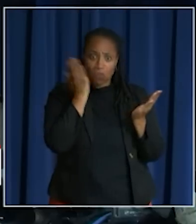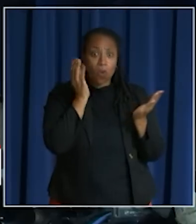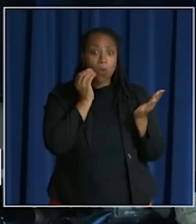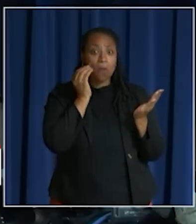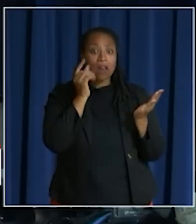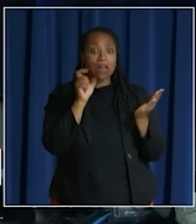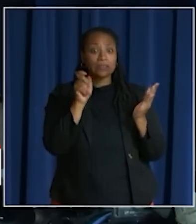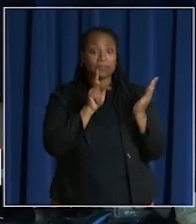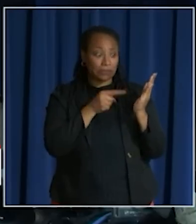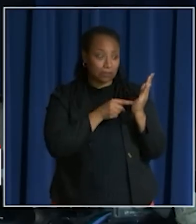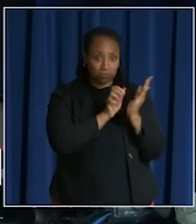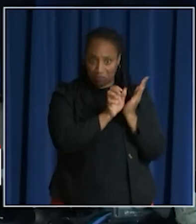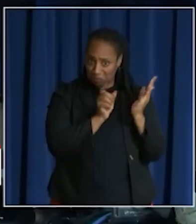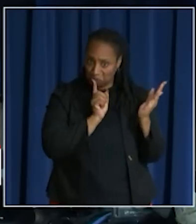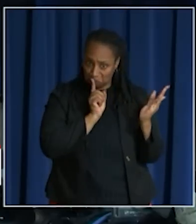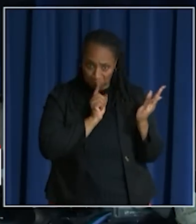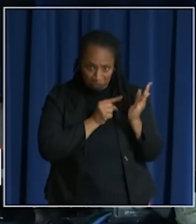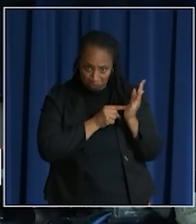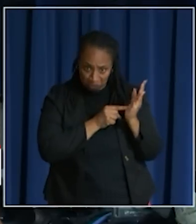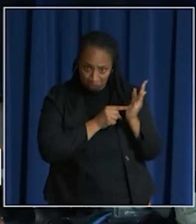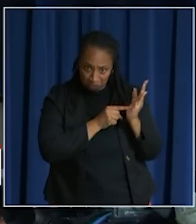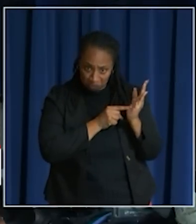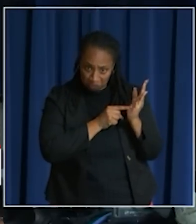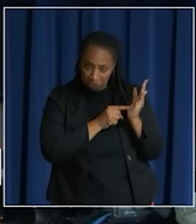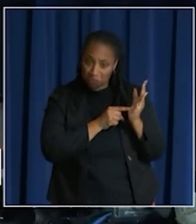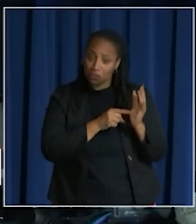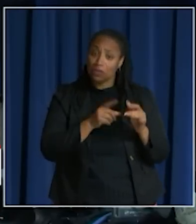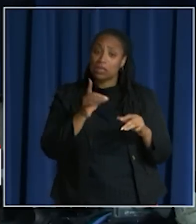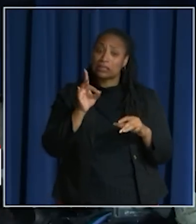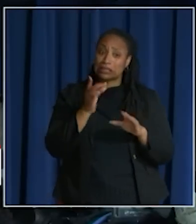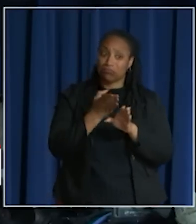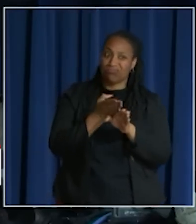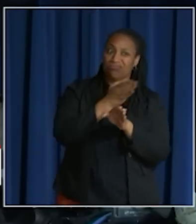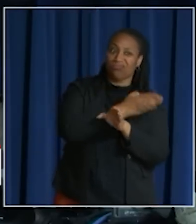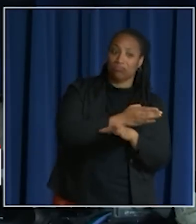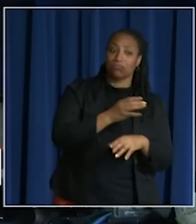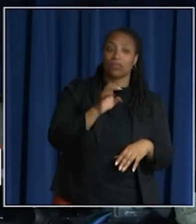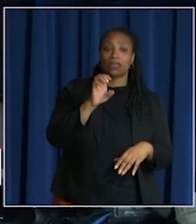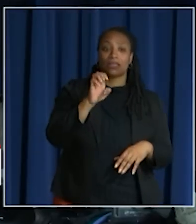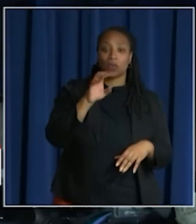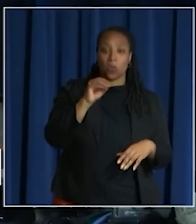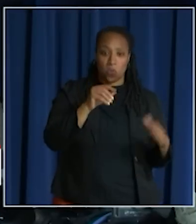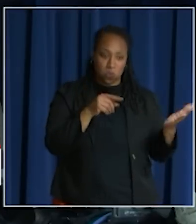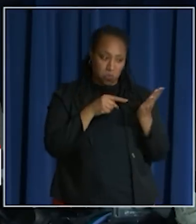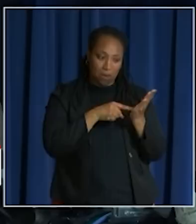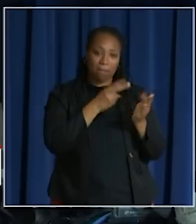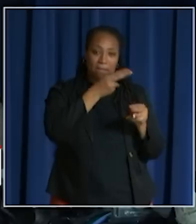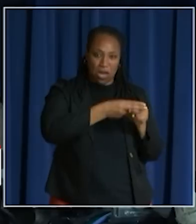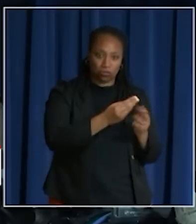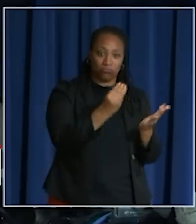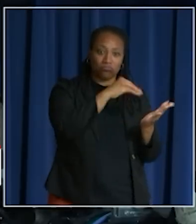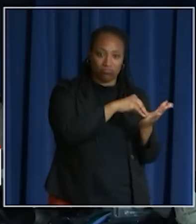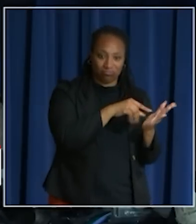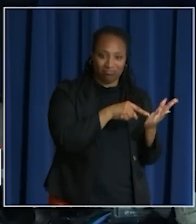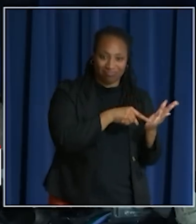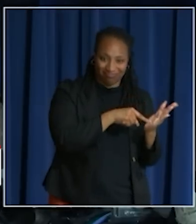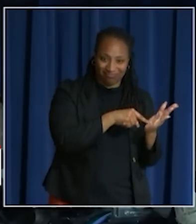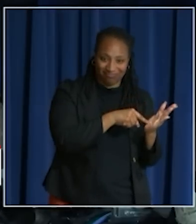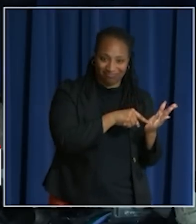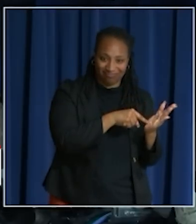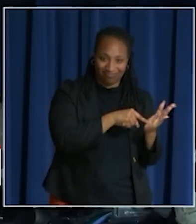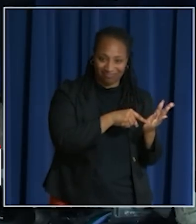had a previous executive order that also identified Attorney General Bondi as a point of contact as it relates